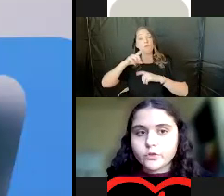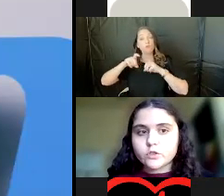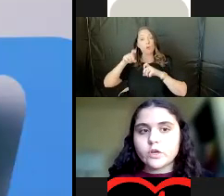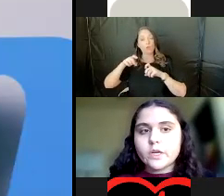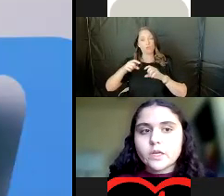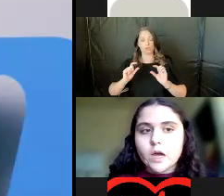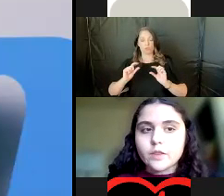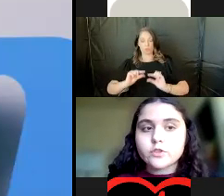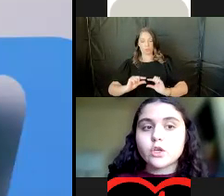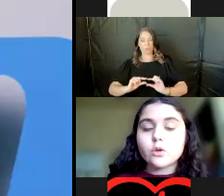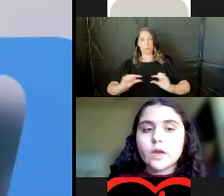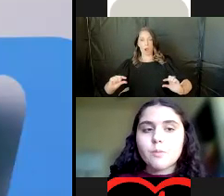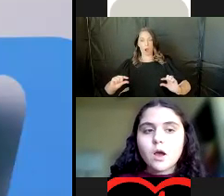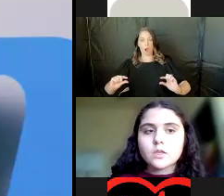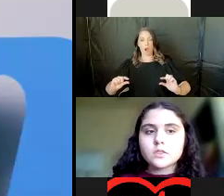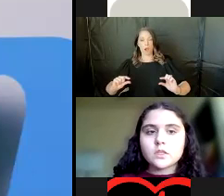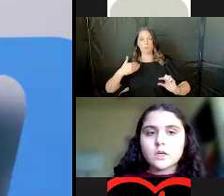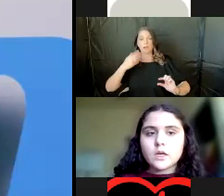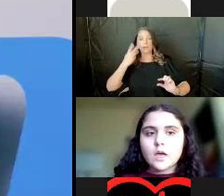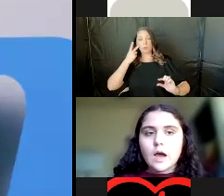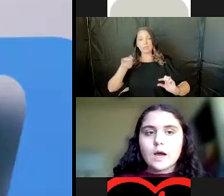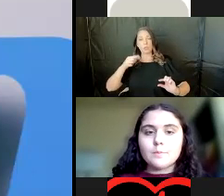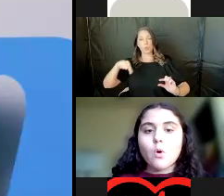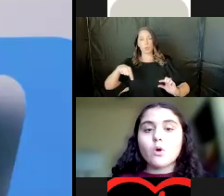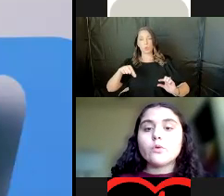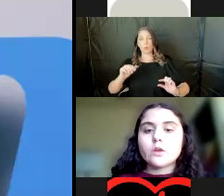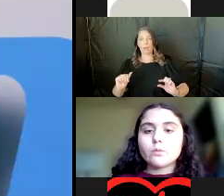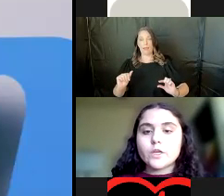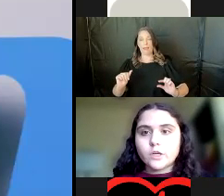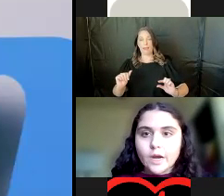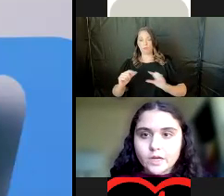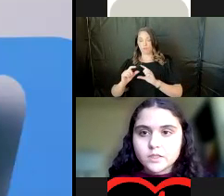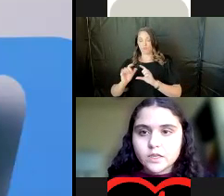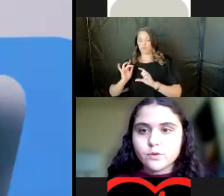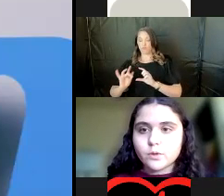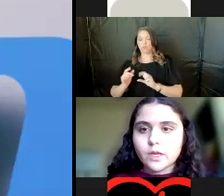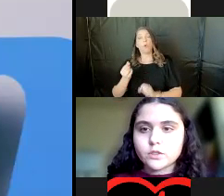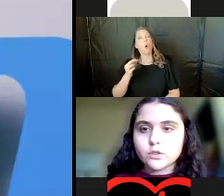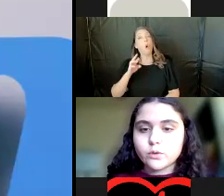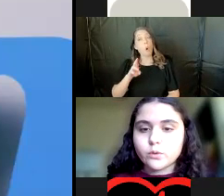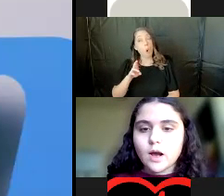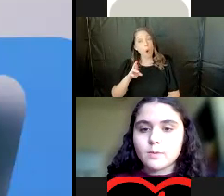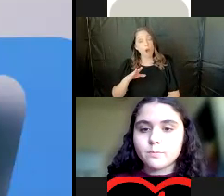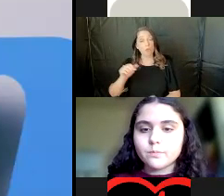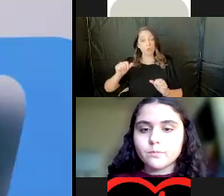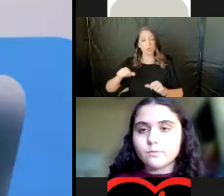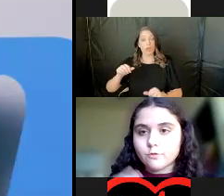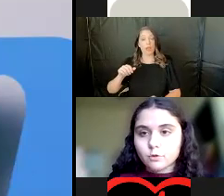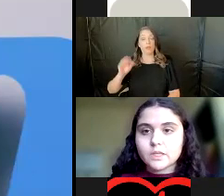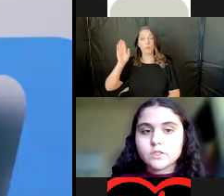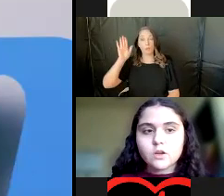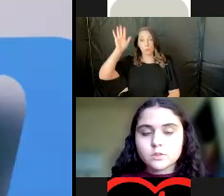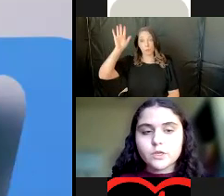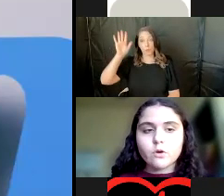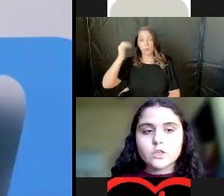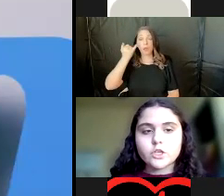bar of your screen, there's a Q&A box, or you can raise your hand if you would like to